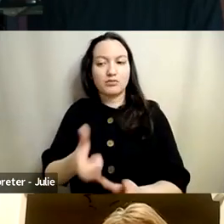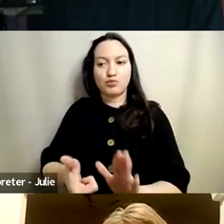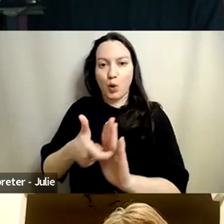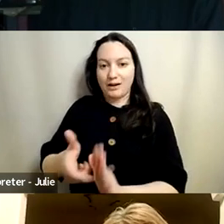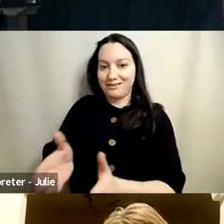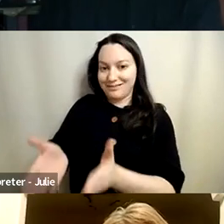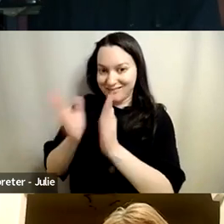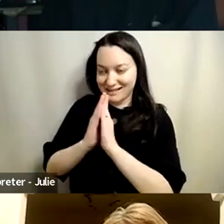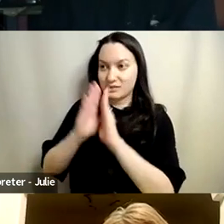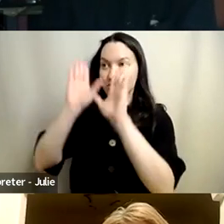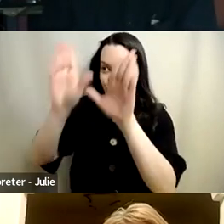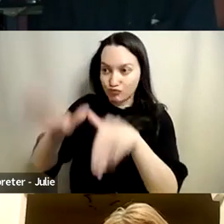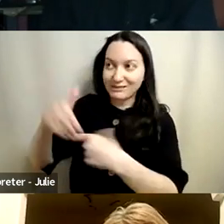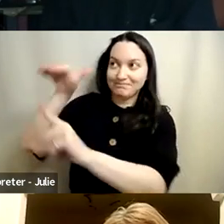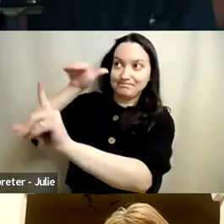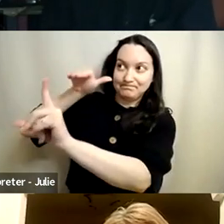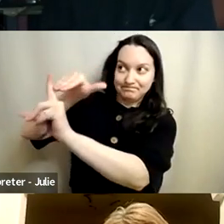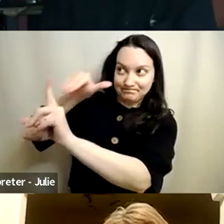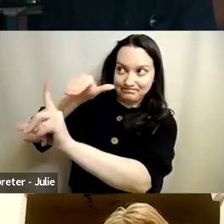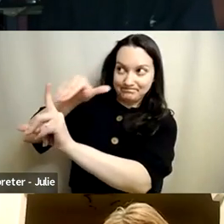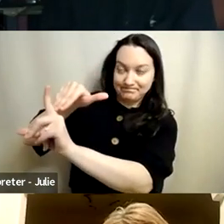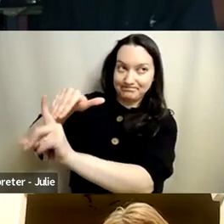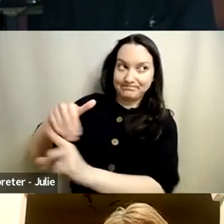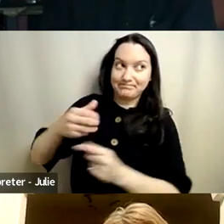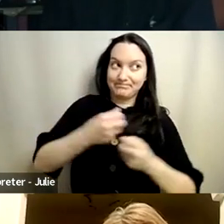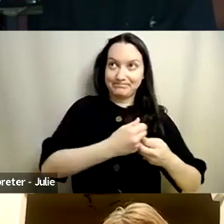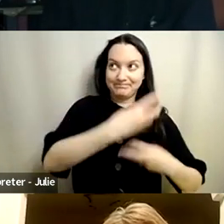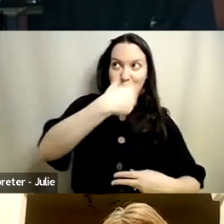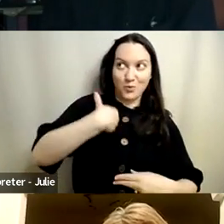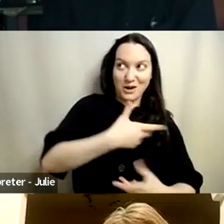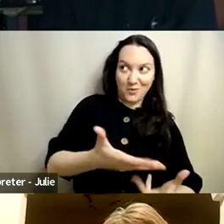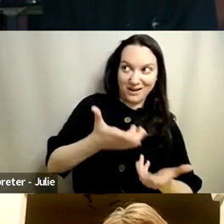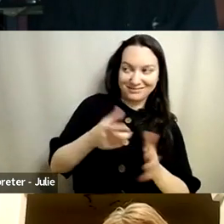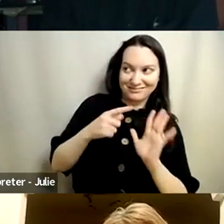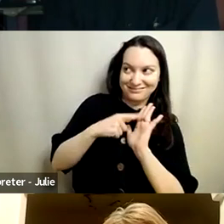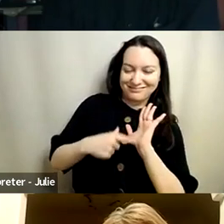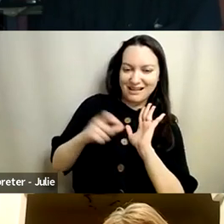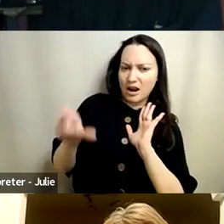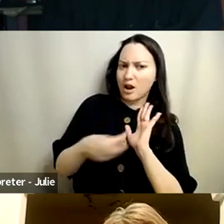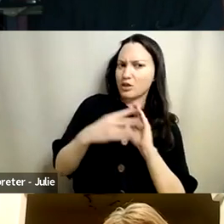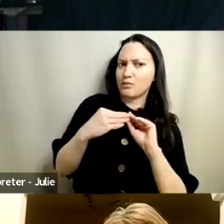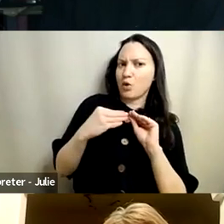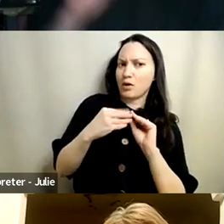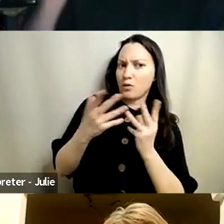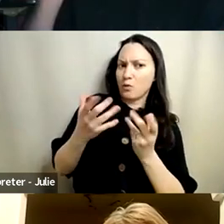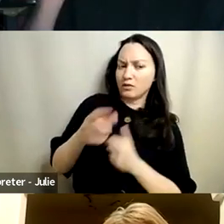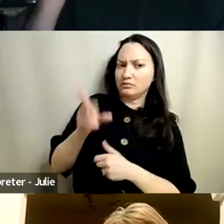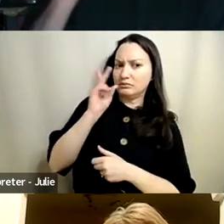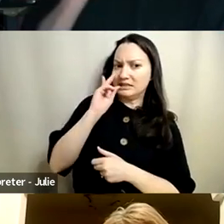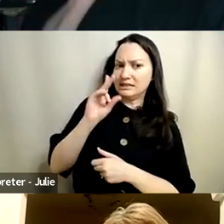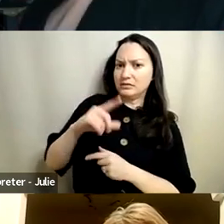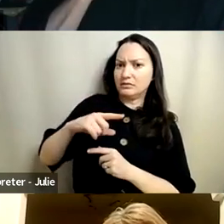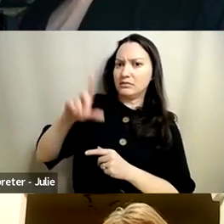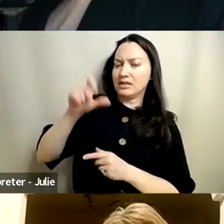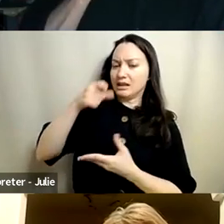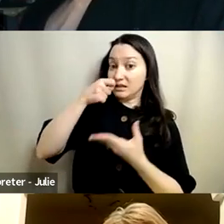just remind council that, hey, here's a list of other things. So is there anything else that you would like to see in the draft